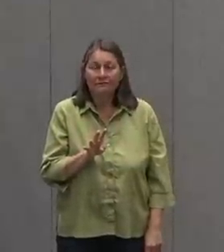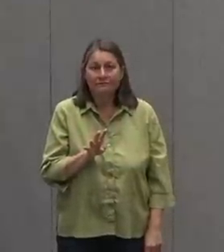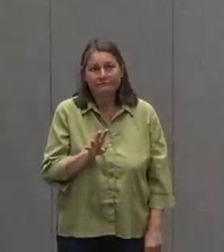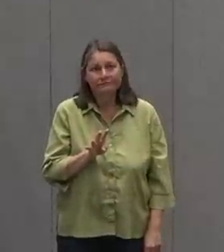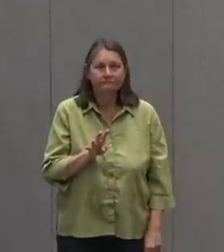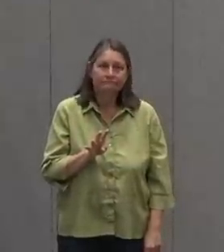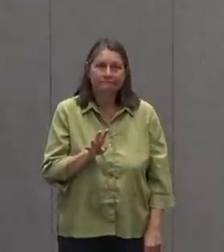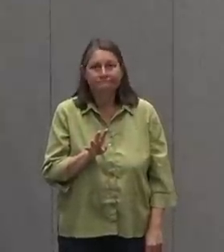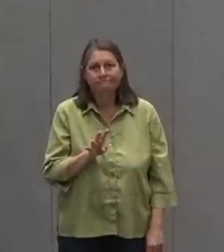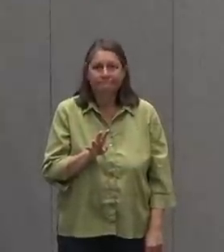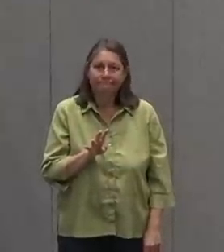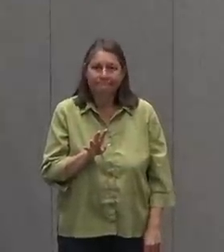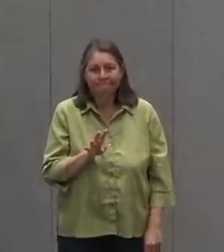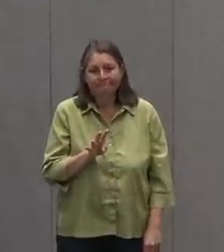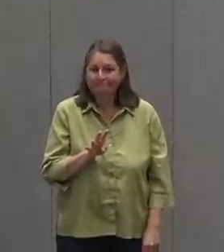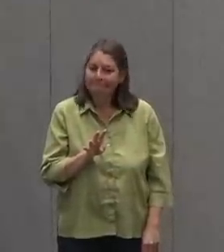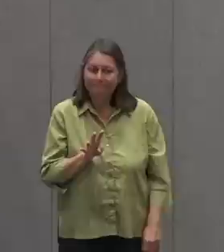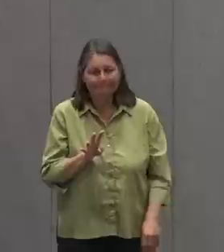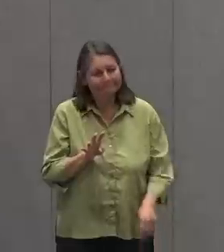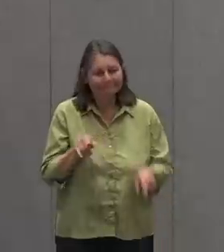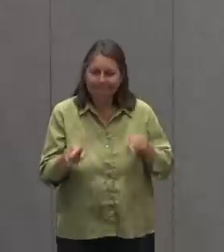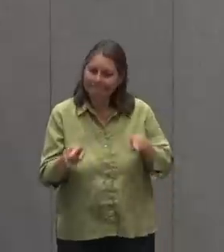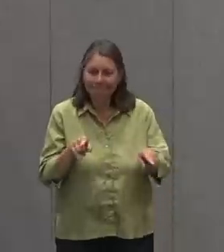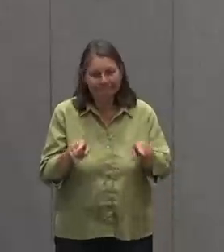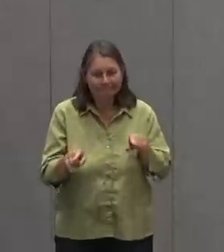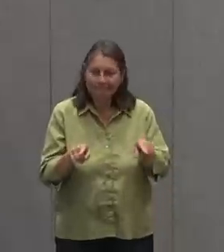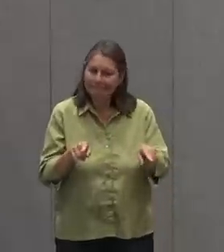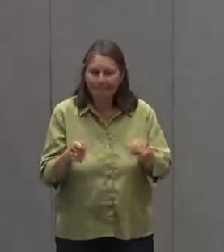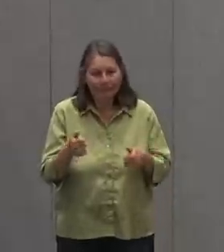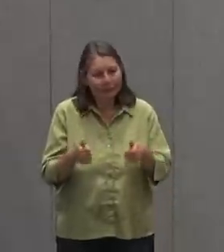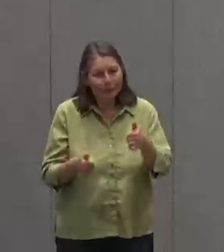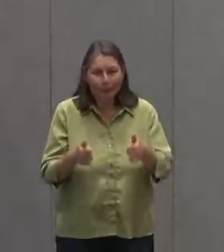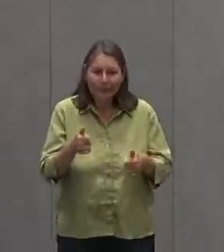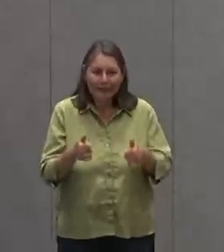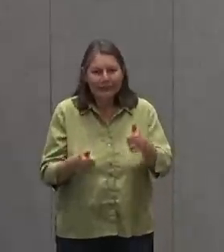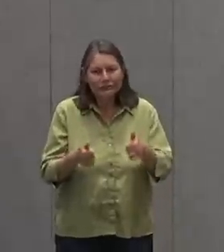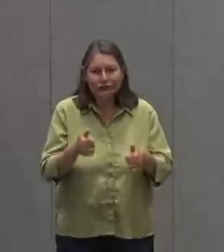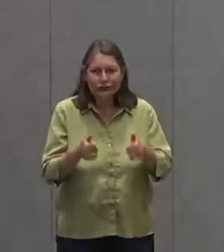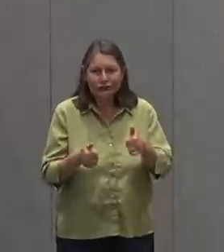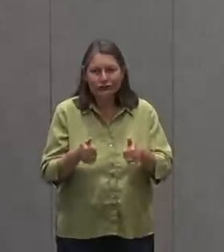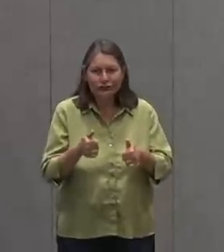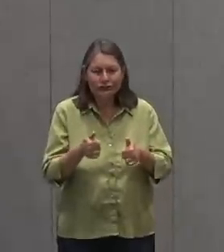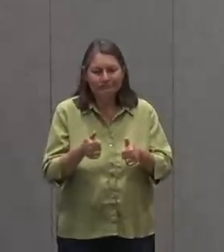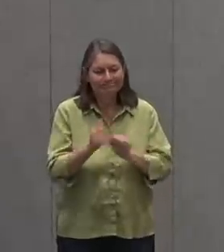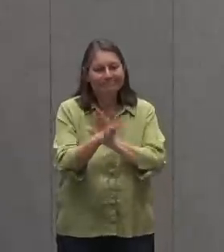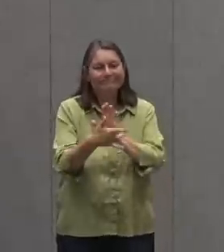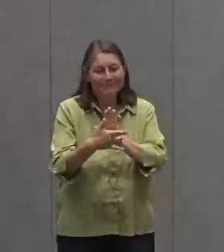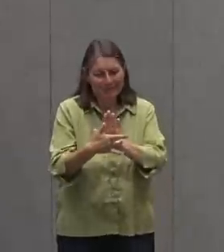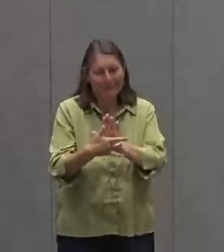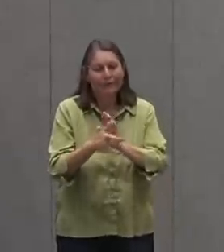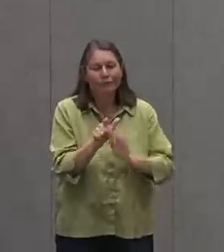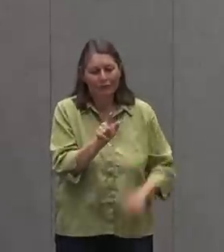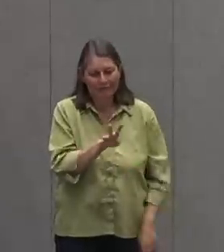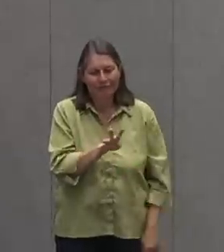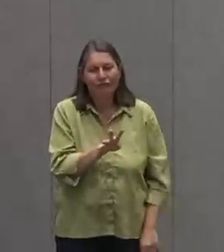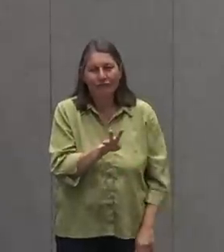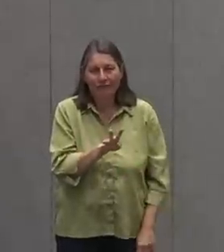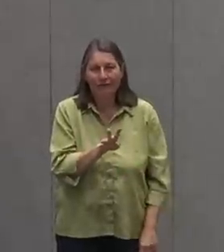I feel that pull. It could go in either side, but it's actually going to go right here in the